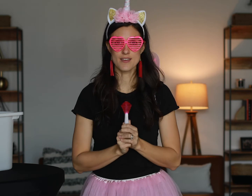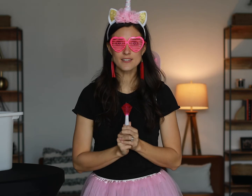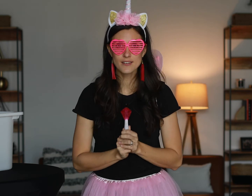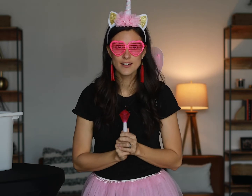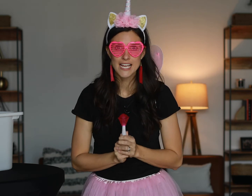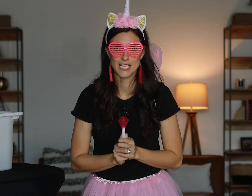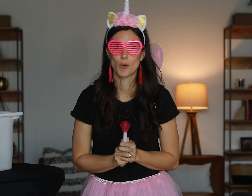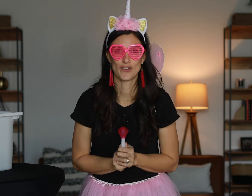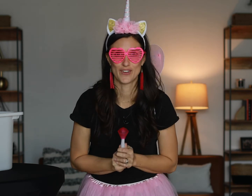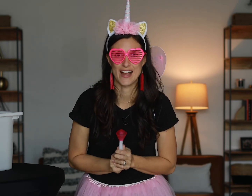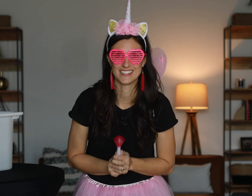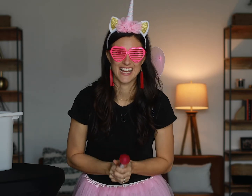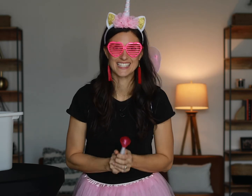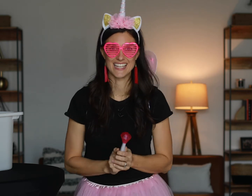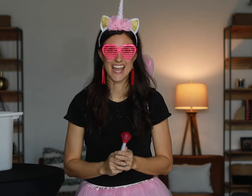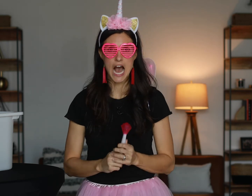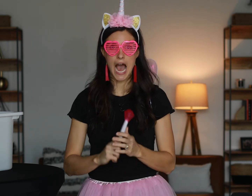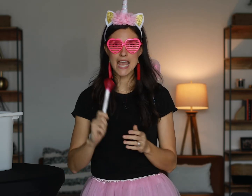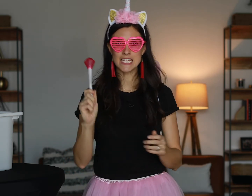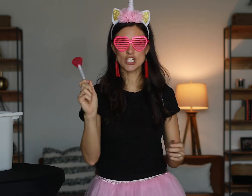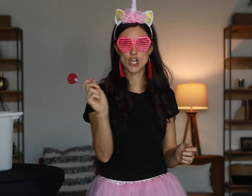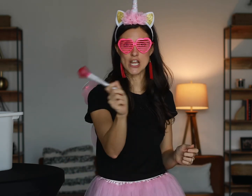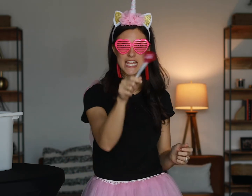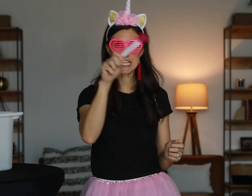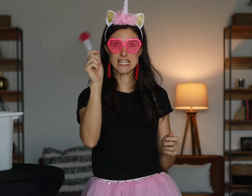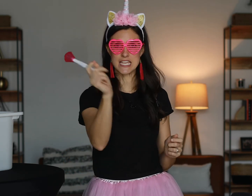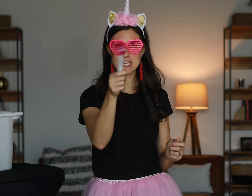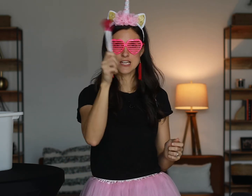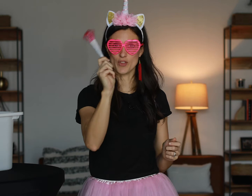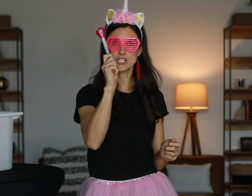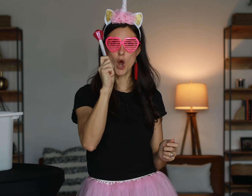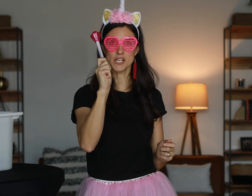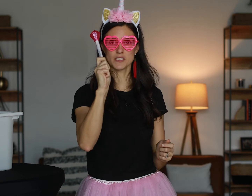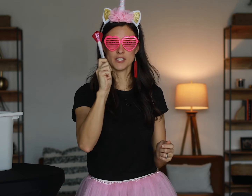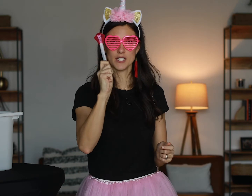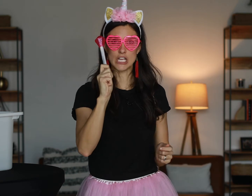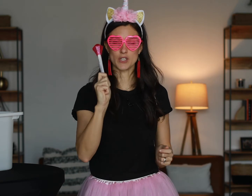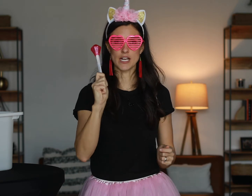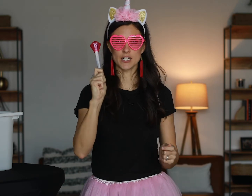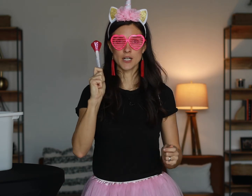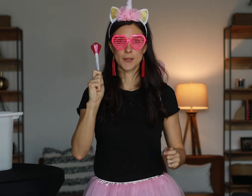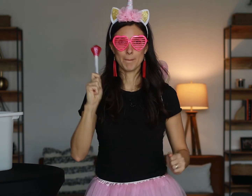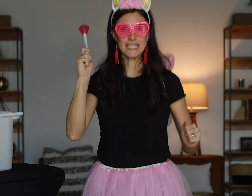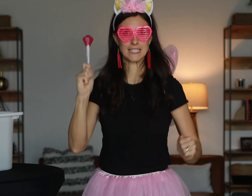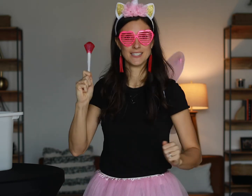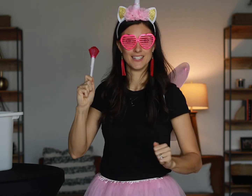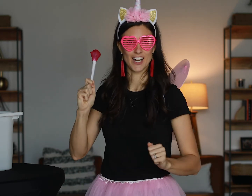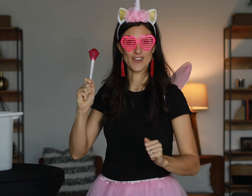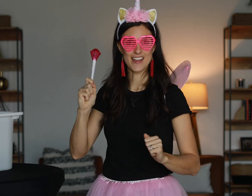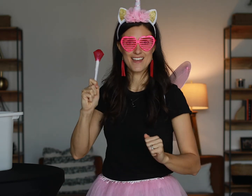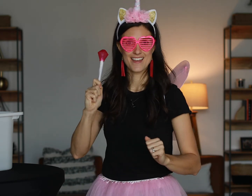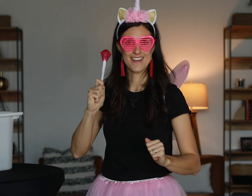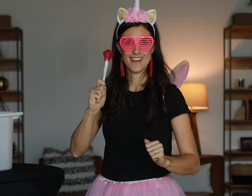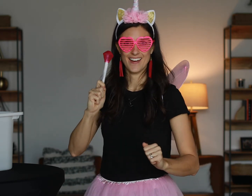you know what it is? It's perfect for Valentine's Day. I can turn anything with this wand into the color pink.